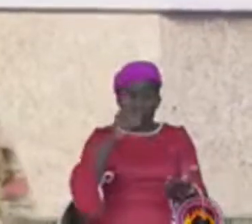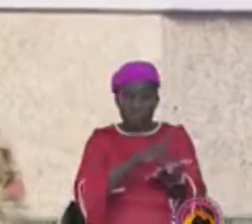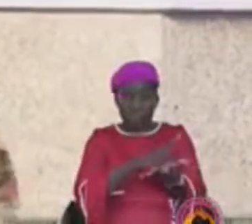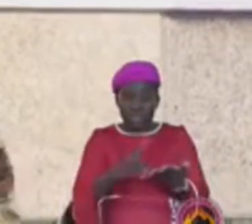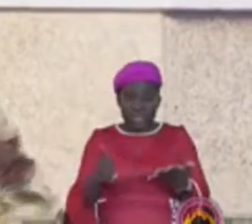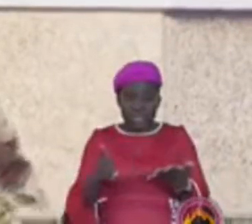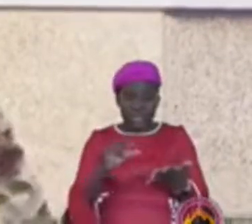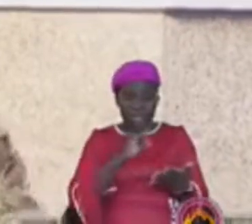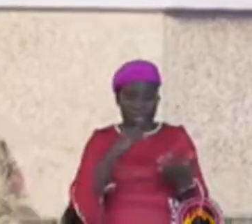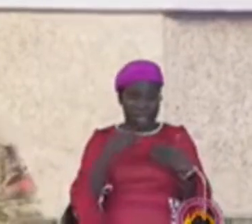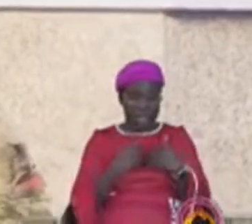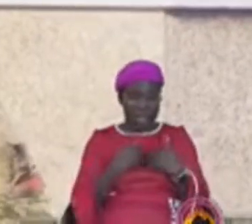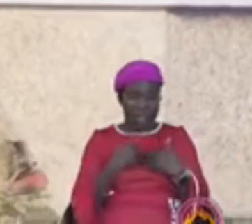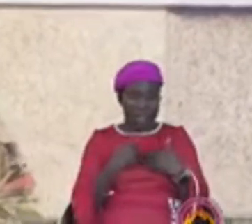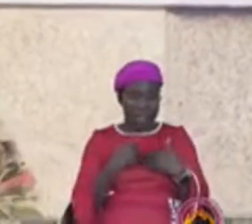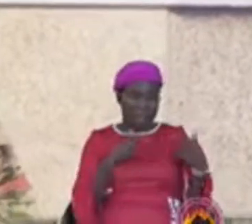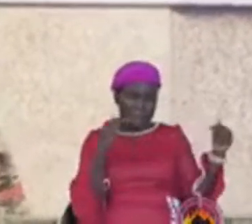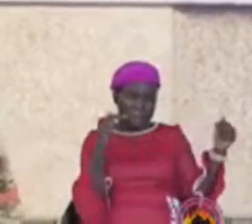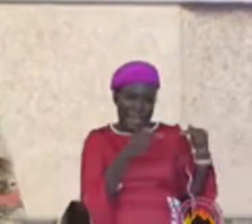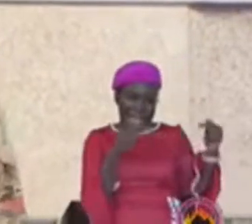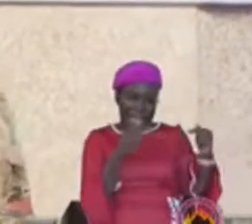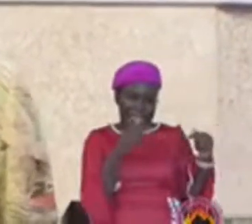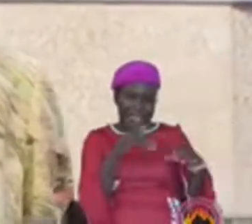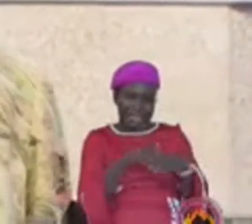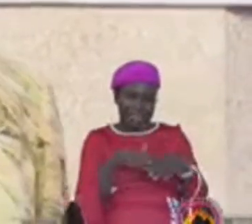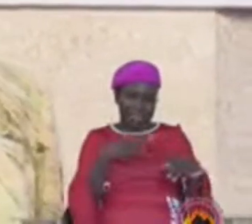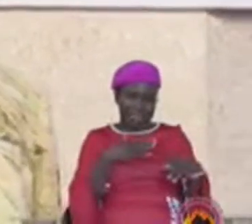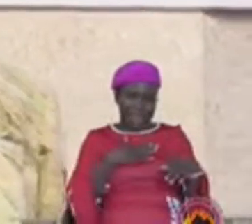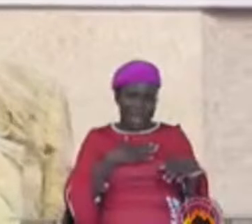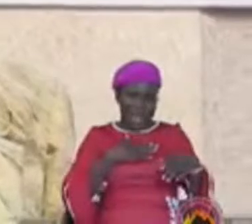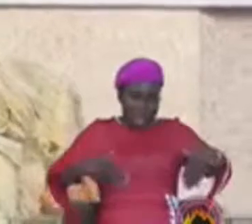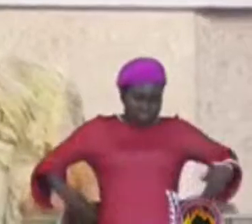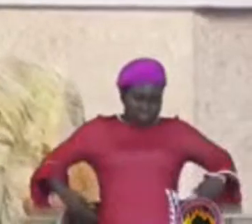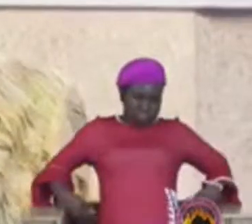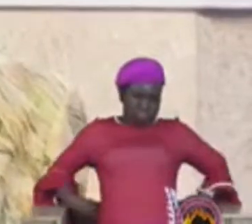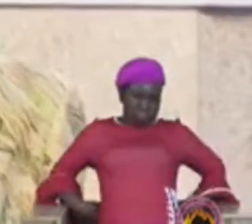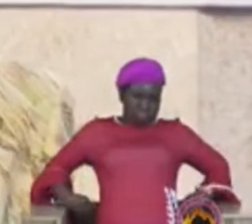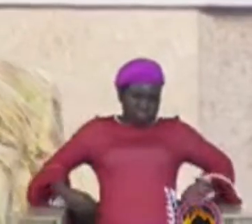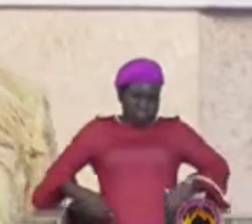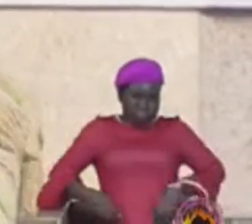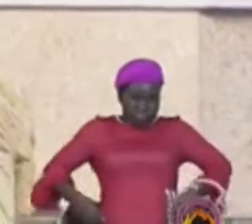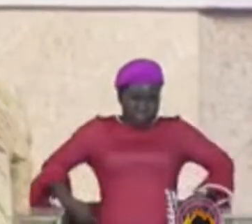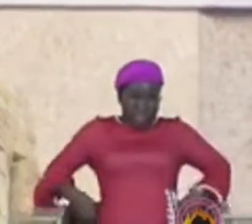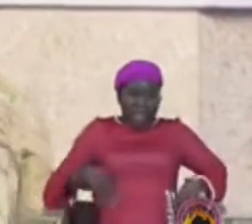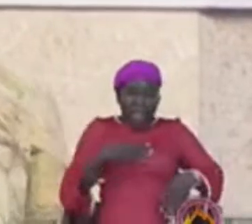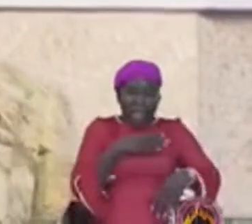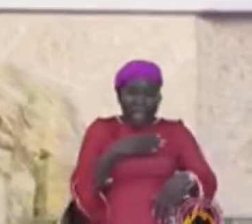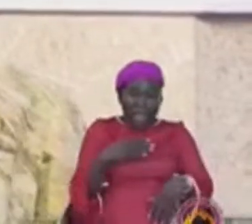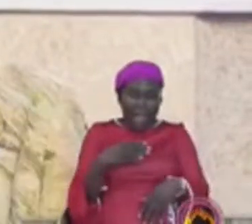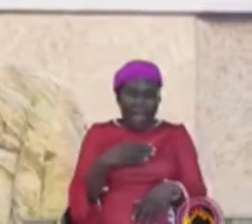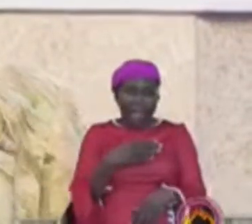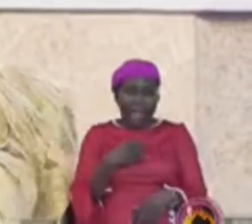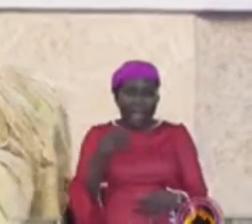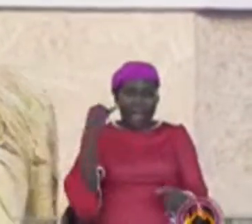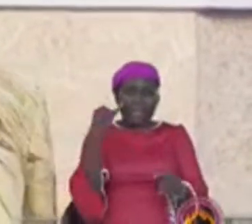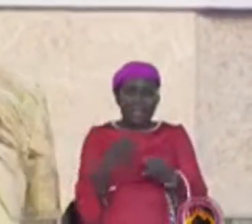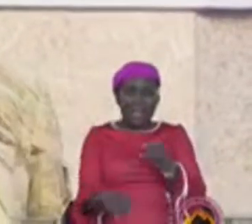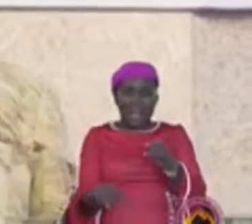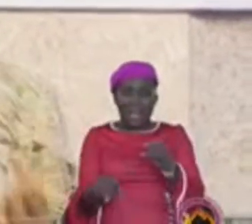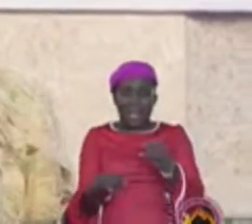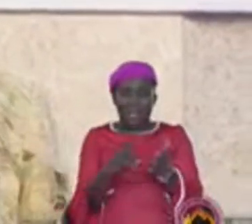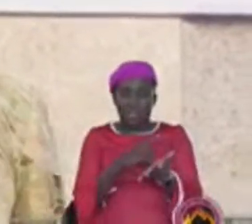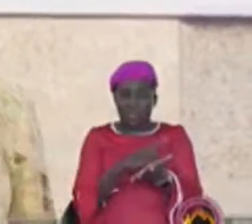pains in my waist, and mostly my bladder here. So as I came to last week, the pain